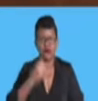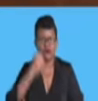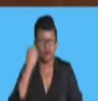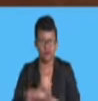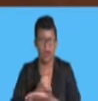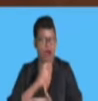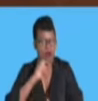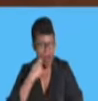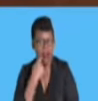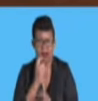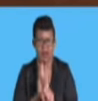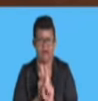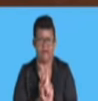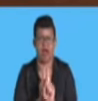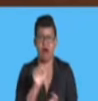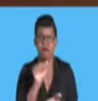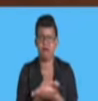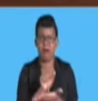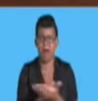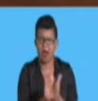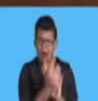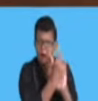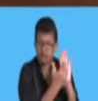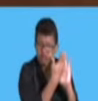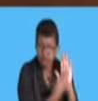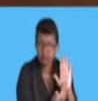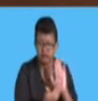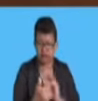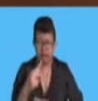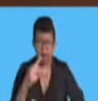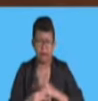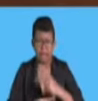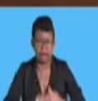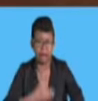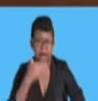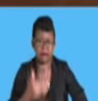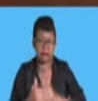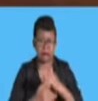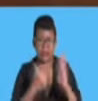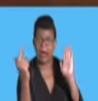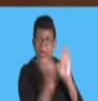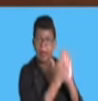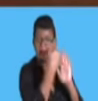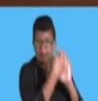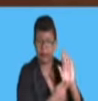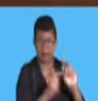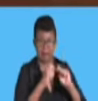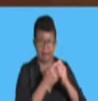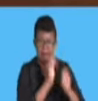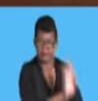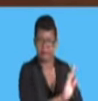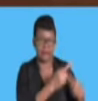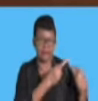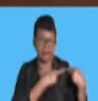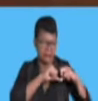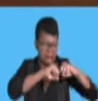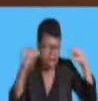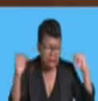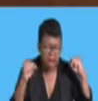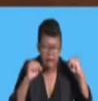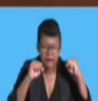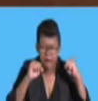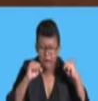law in the process to be undertaken by a legal team in the courts. And to our supporters,